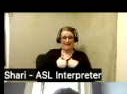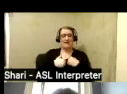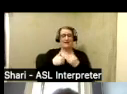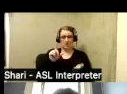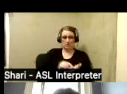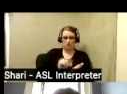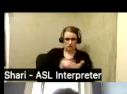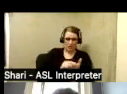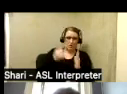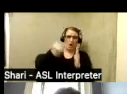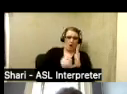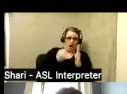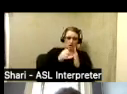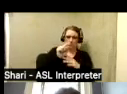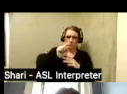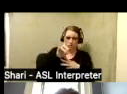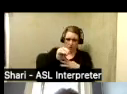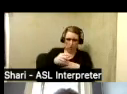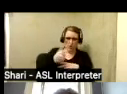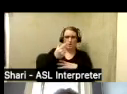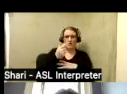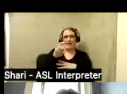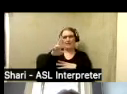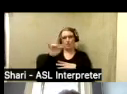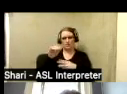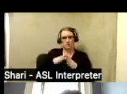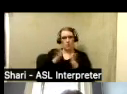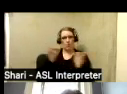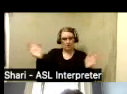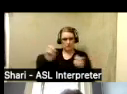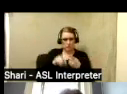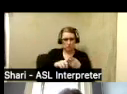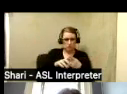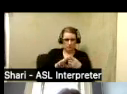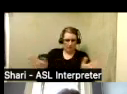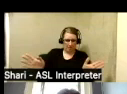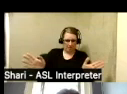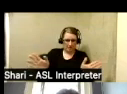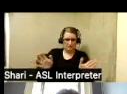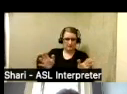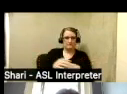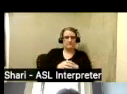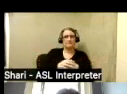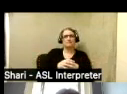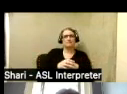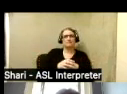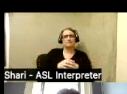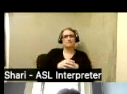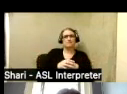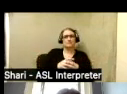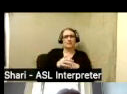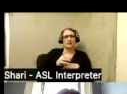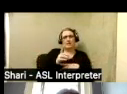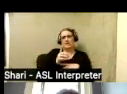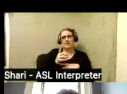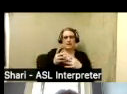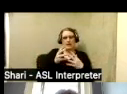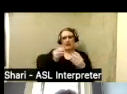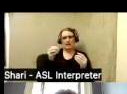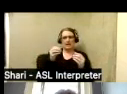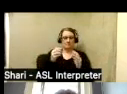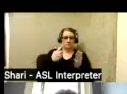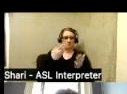art studio, an art gallery that's open to the public. And there's ample evidence that the disability that occurs in serious mental illness